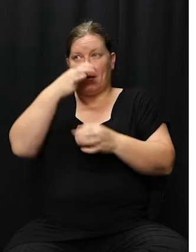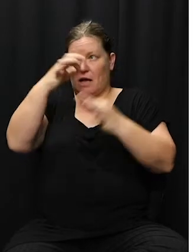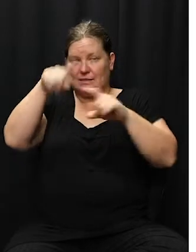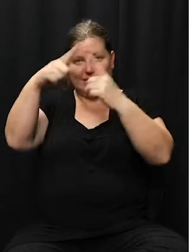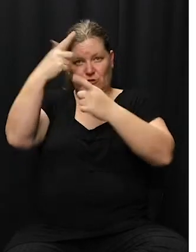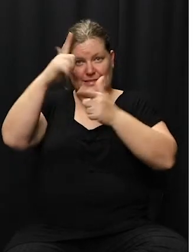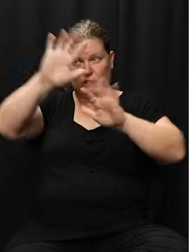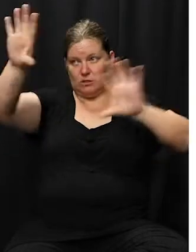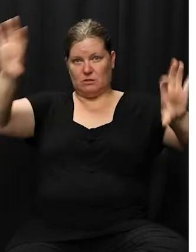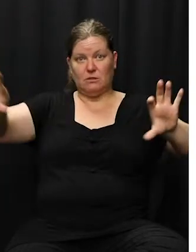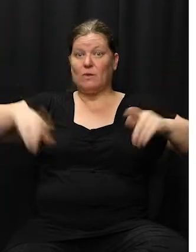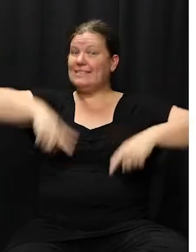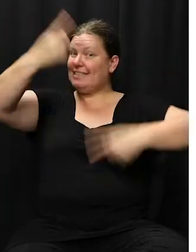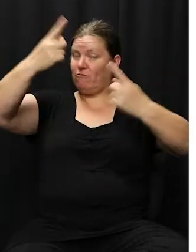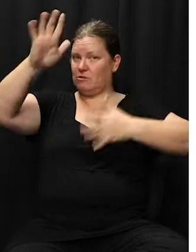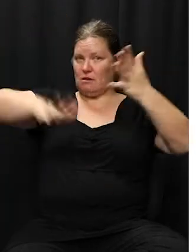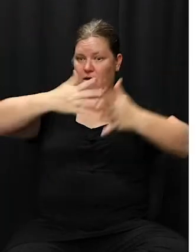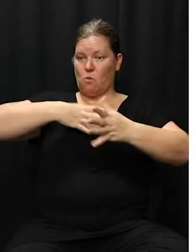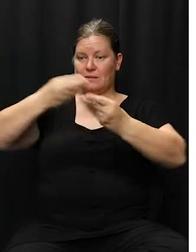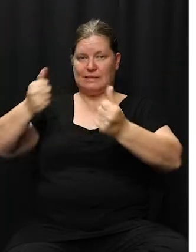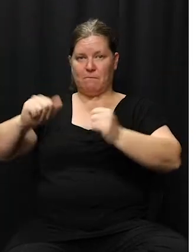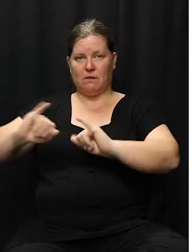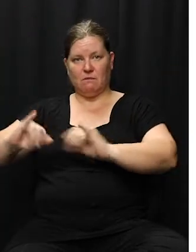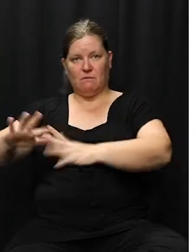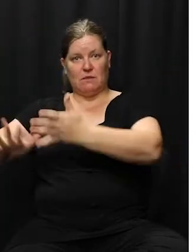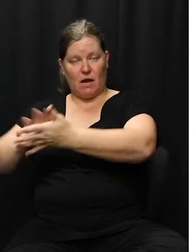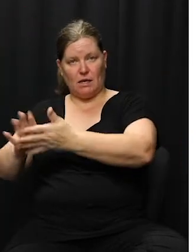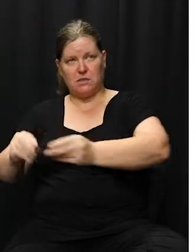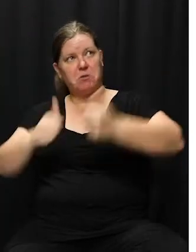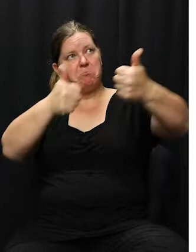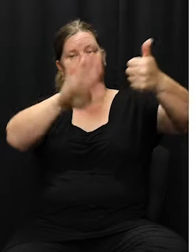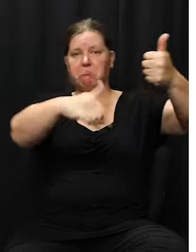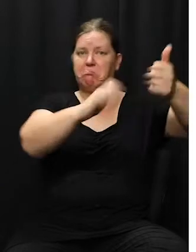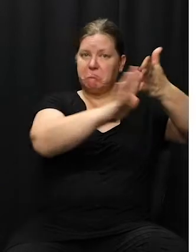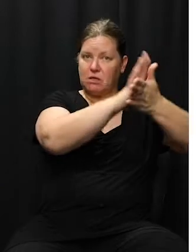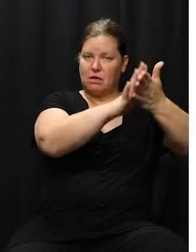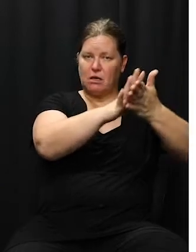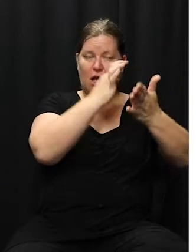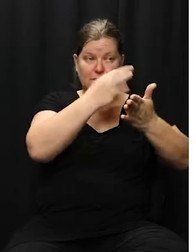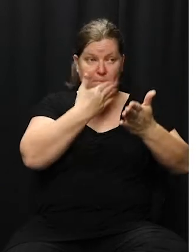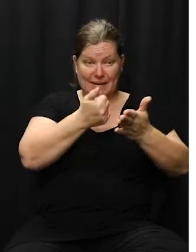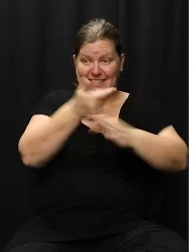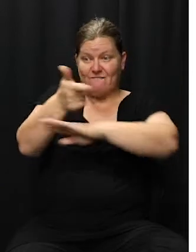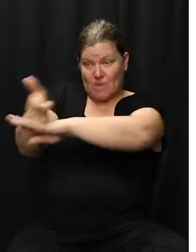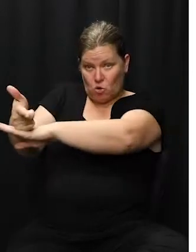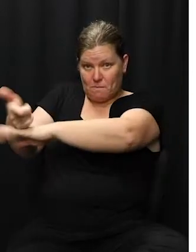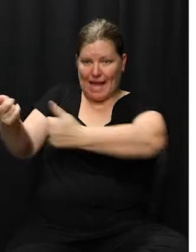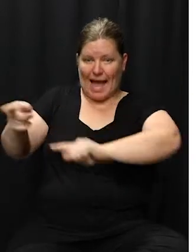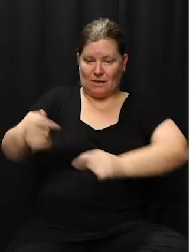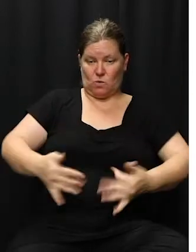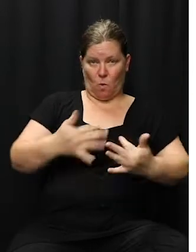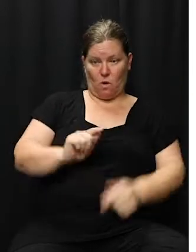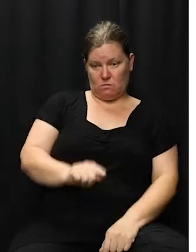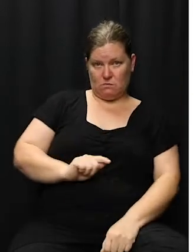to ask different teachers around Australia with different signing levels. I want some who can't sign well, some who sign really well, ask them to